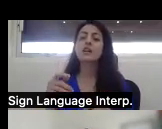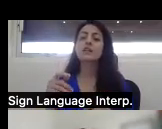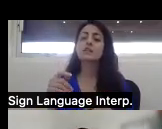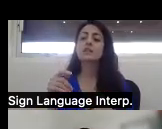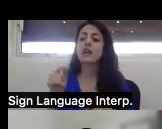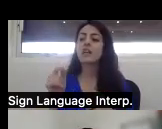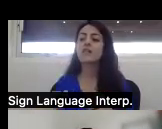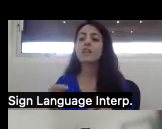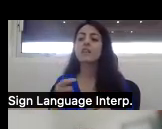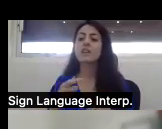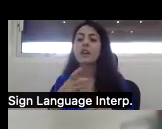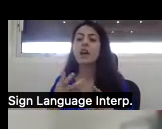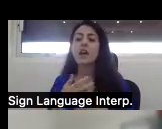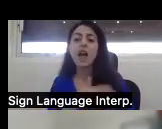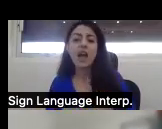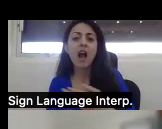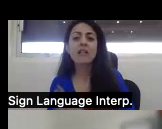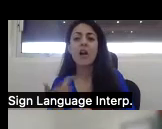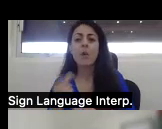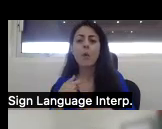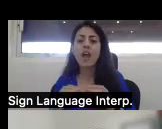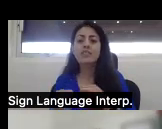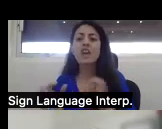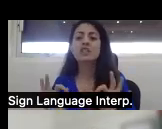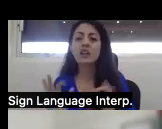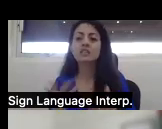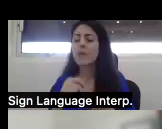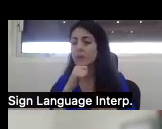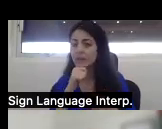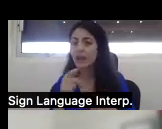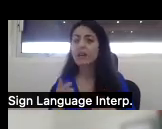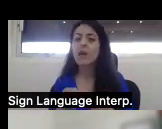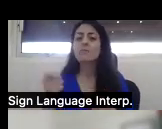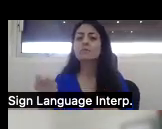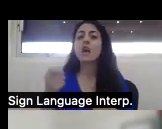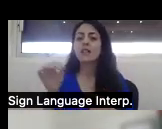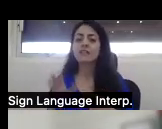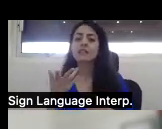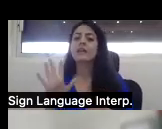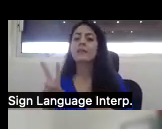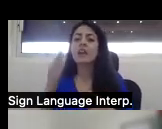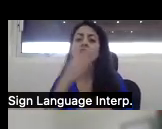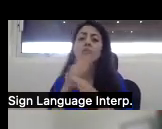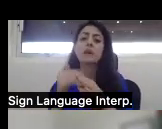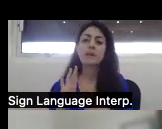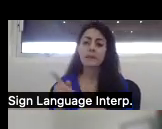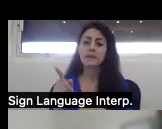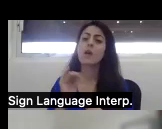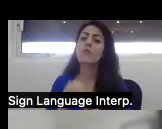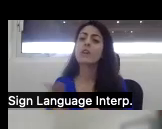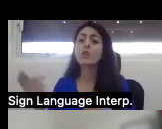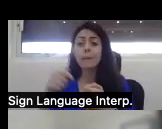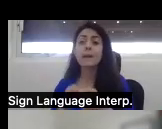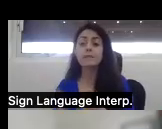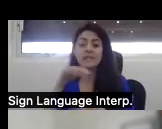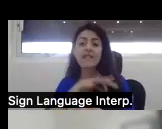cost. For childhood, at the earliest stages, we see that the Ministry of Social Development, there's an early identification program rolled